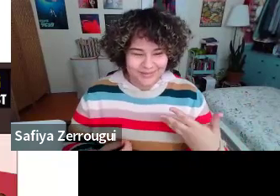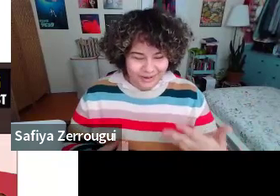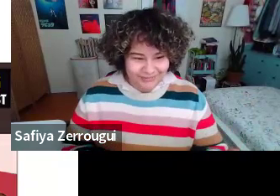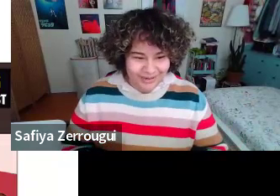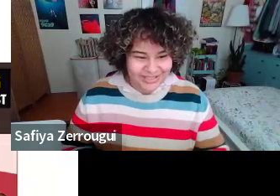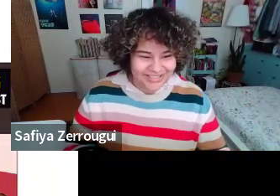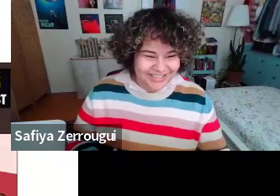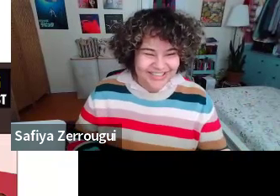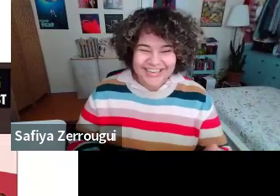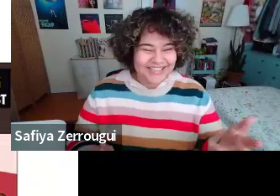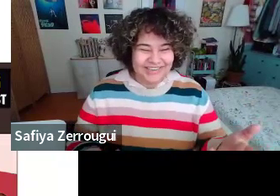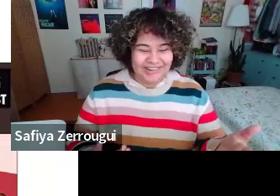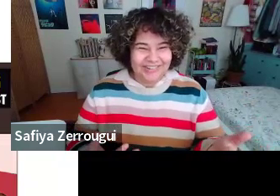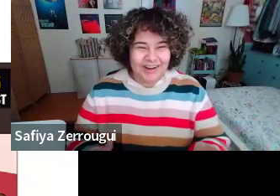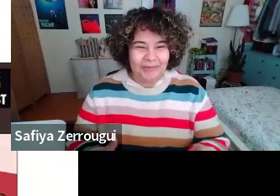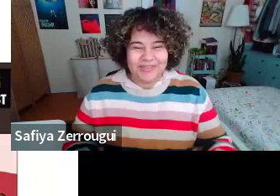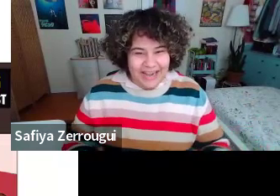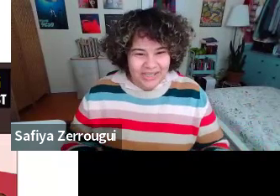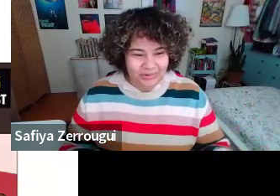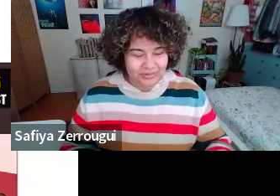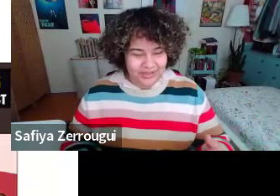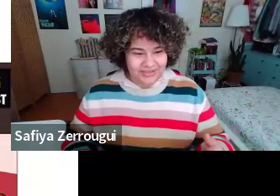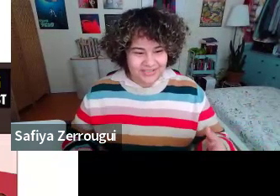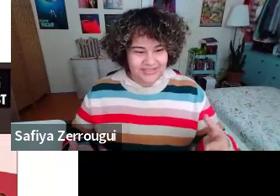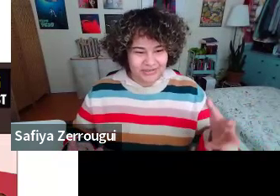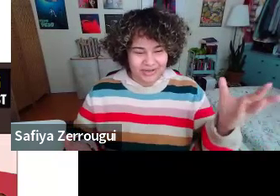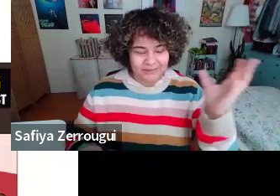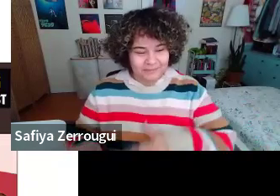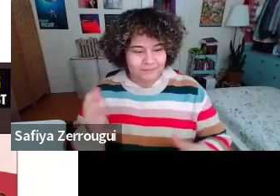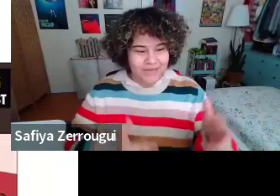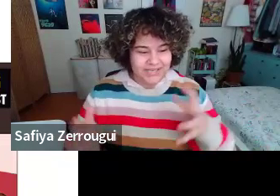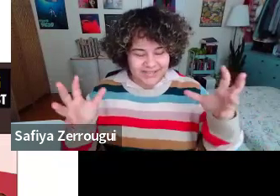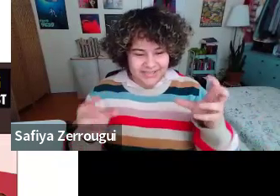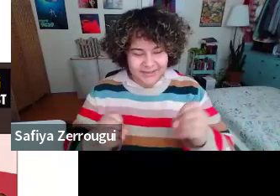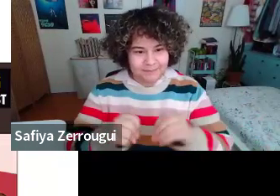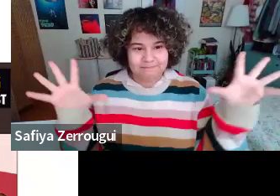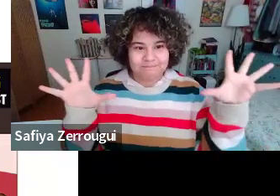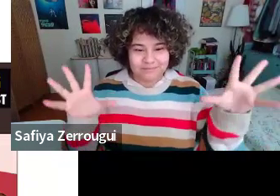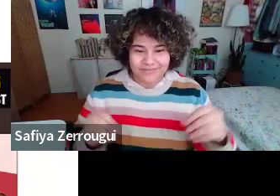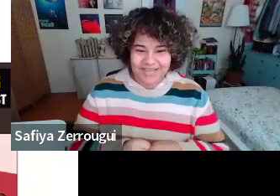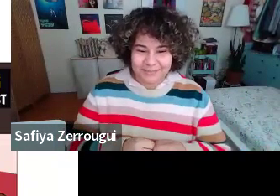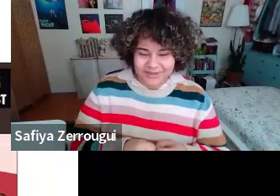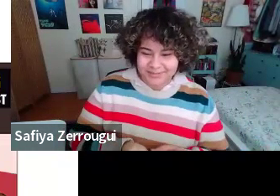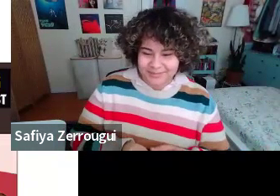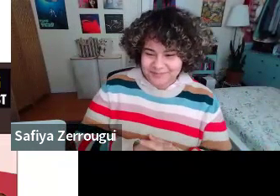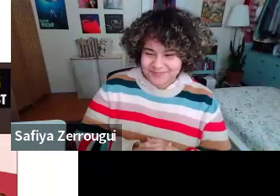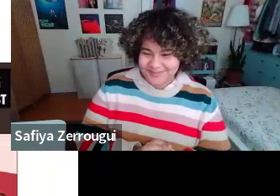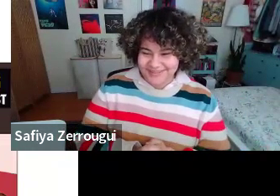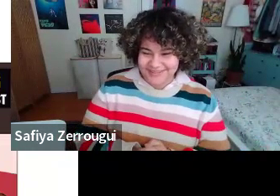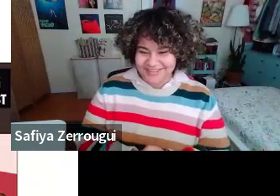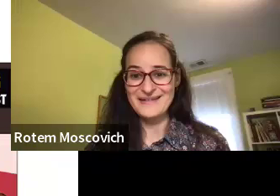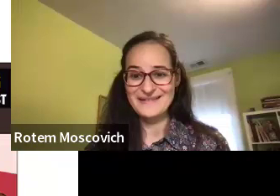it was very much, almost natural for me to just try to make it as like as